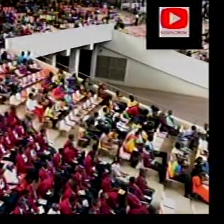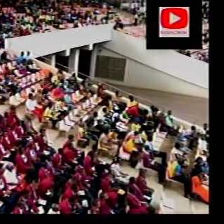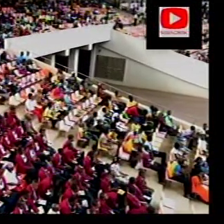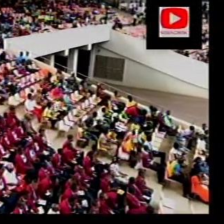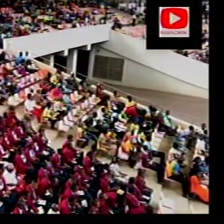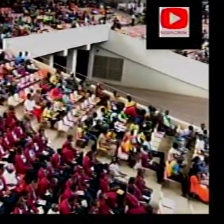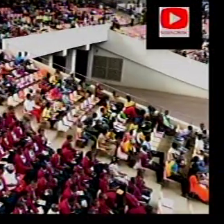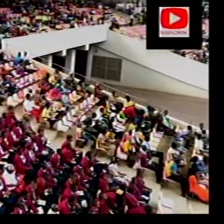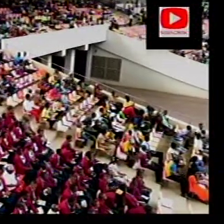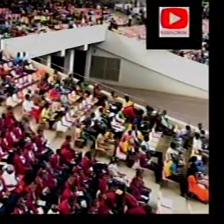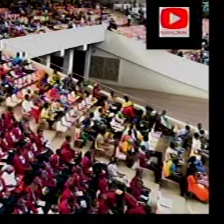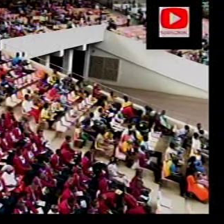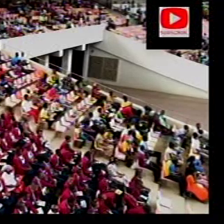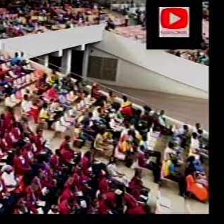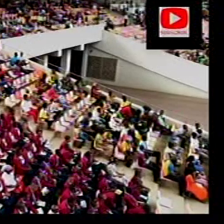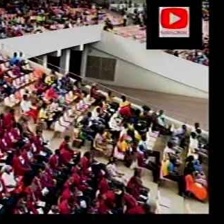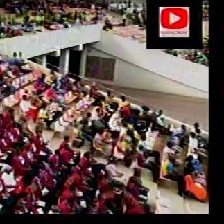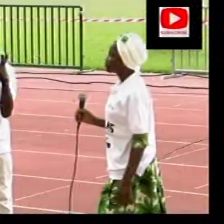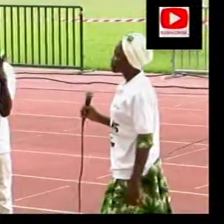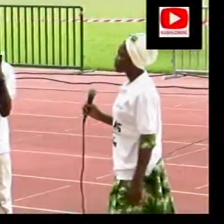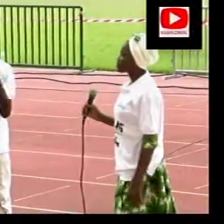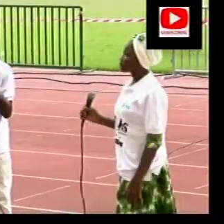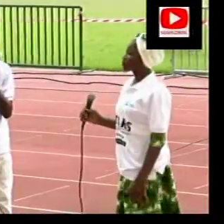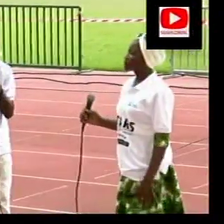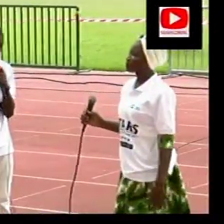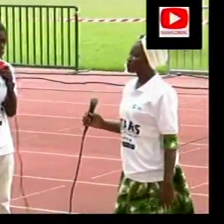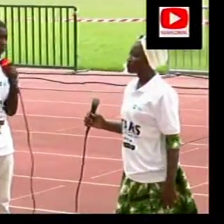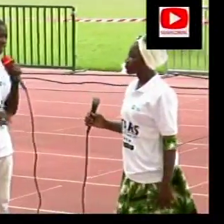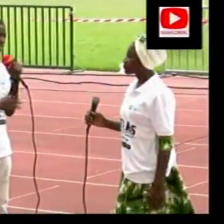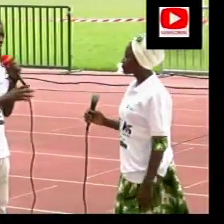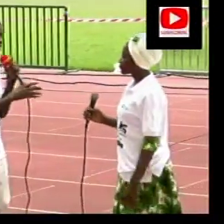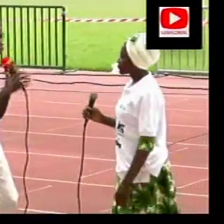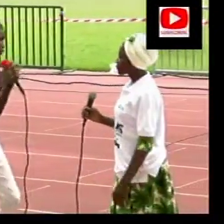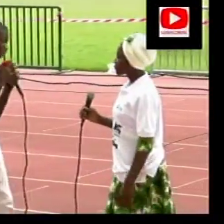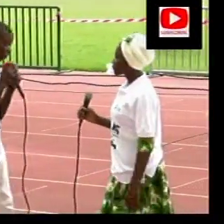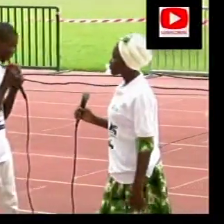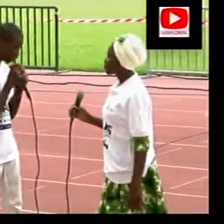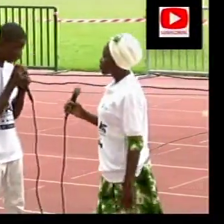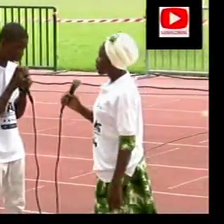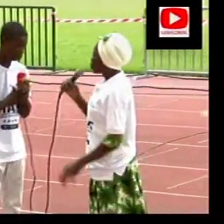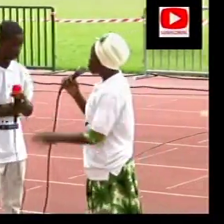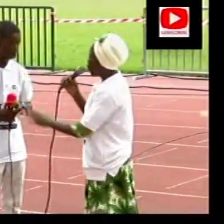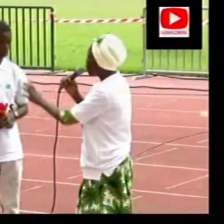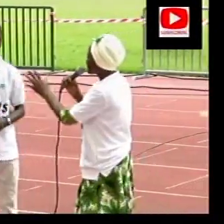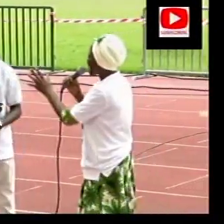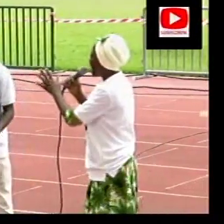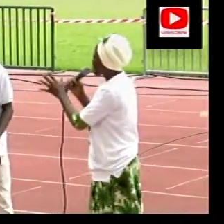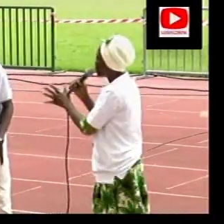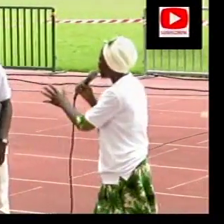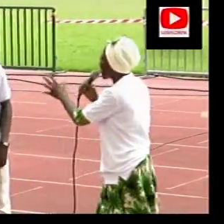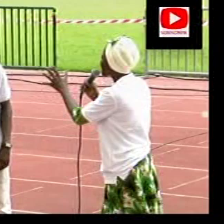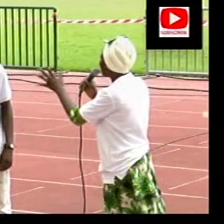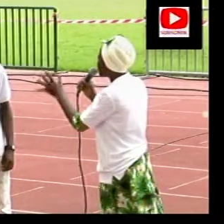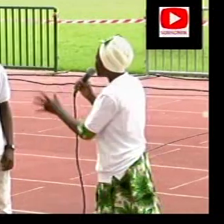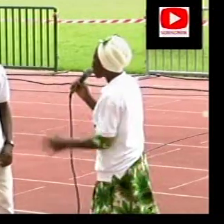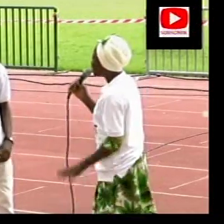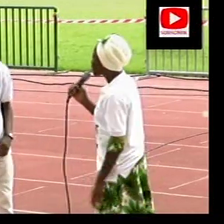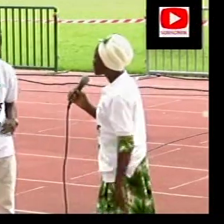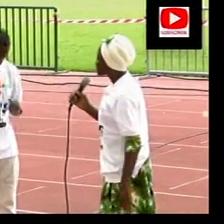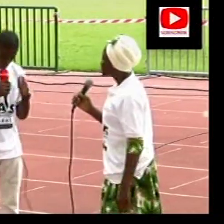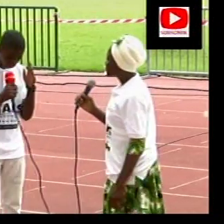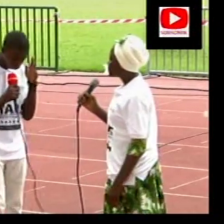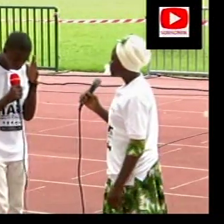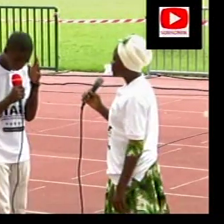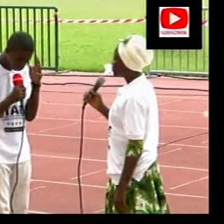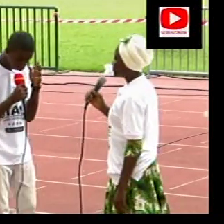Oh, Abigail, I'm giving up. I think I've had enough. Was I doomed and destined to be a failure? No, champ. You can't give up.